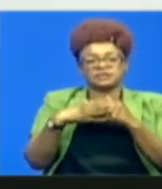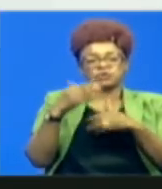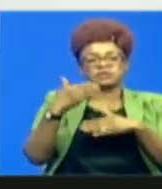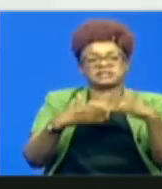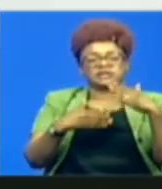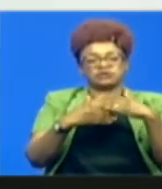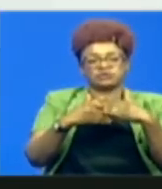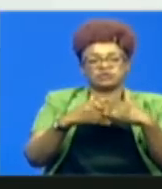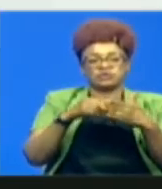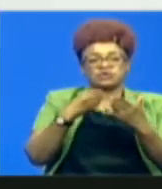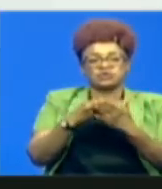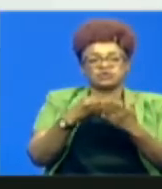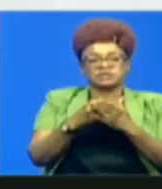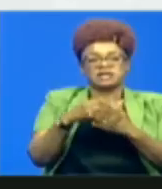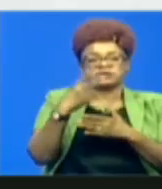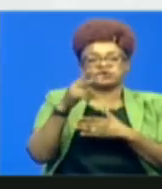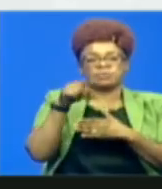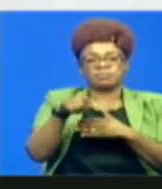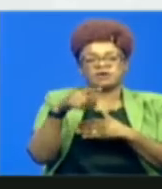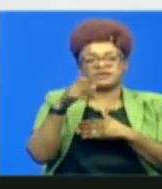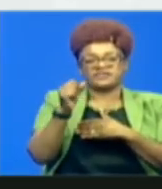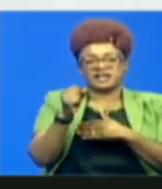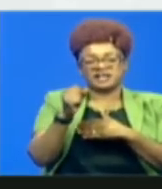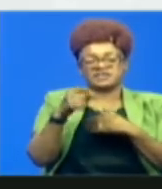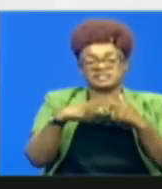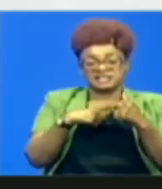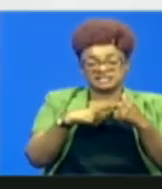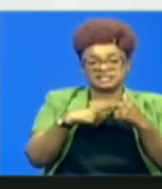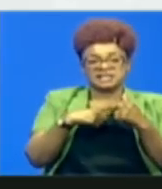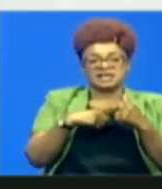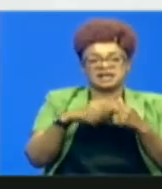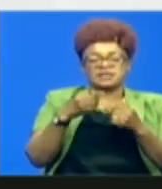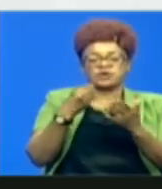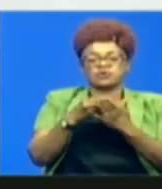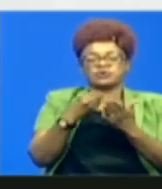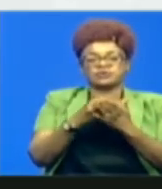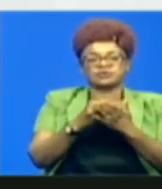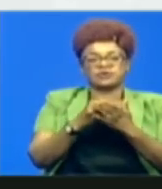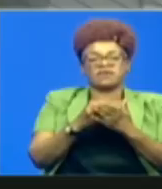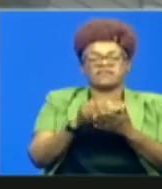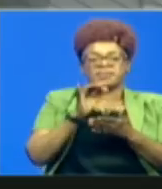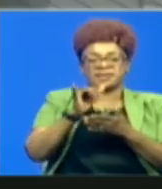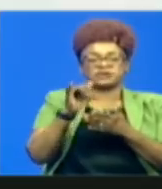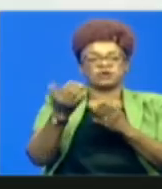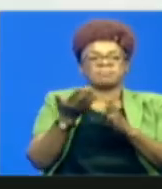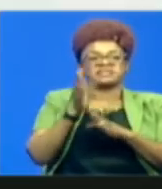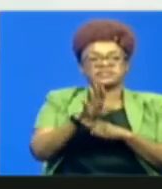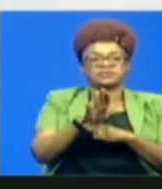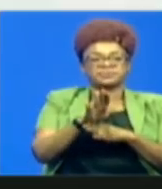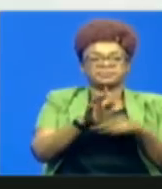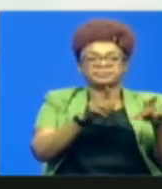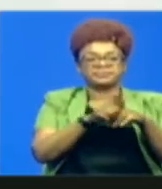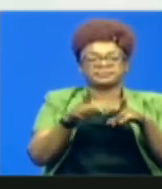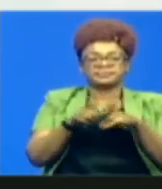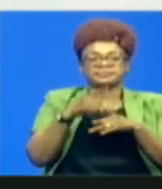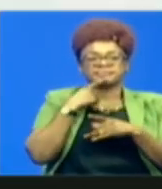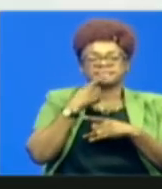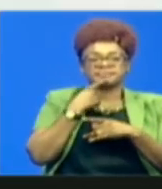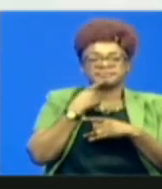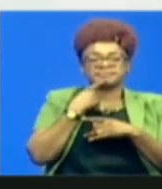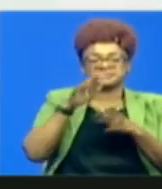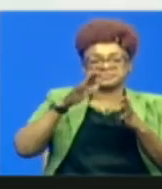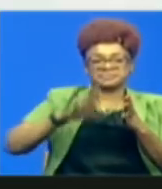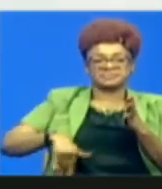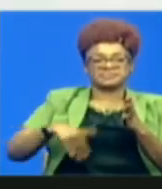cost and 2.56 billion shillings are the cost of the wayleave compensation. Ketraco also says the delayed